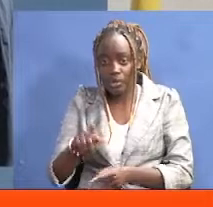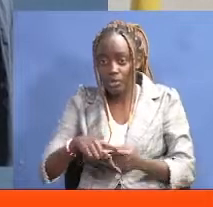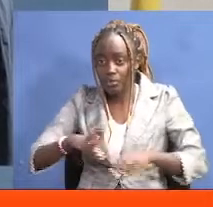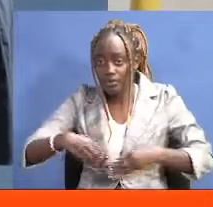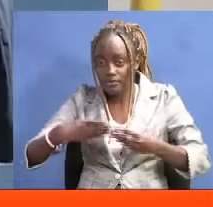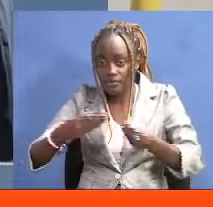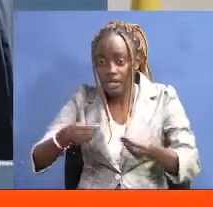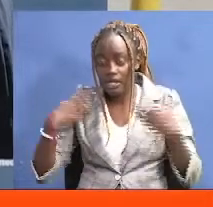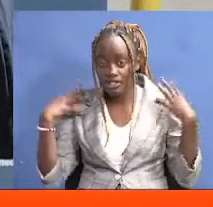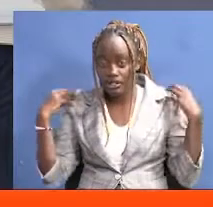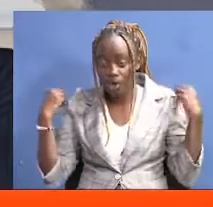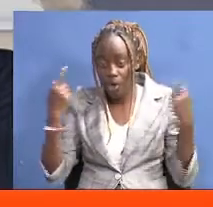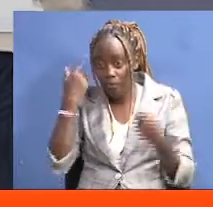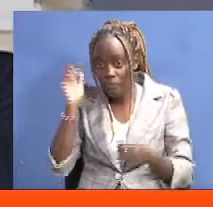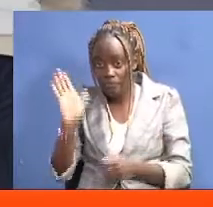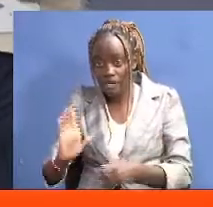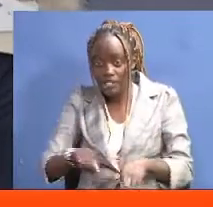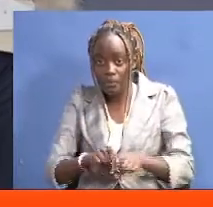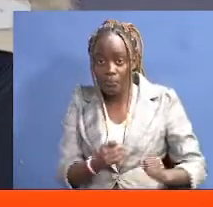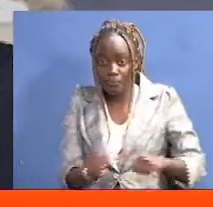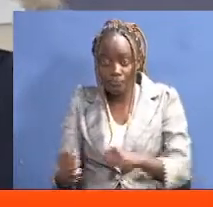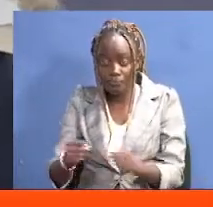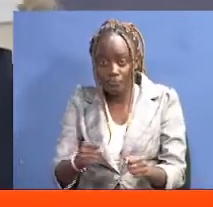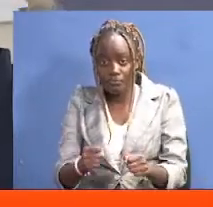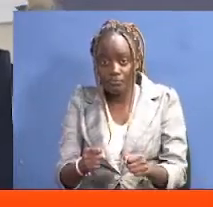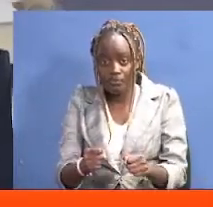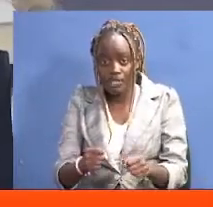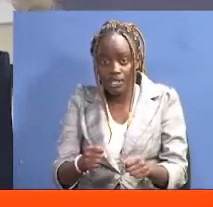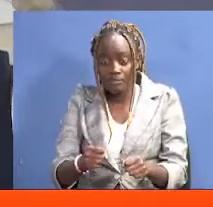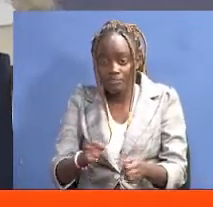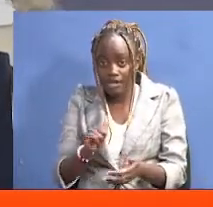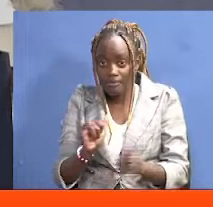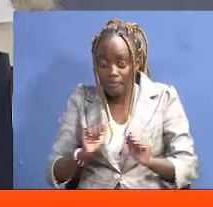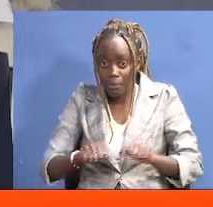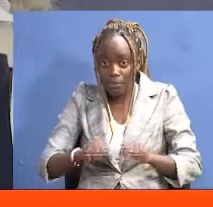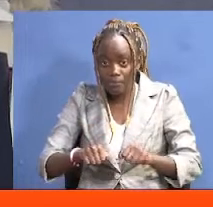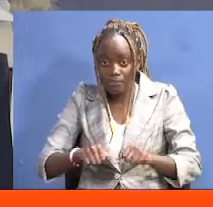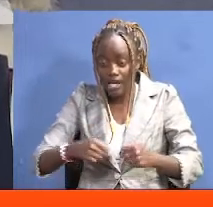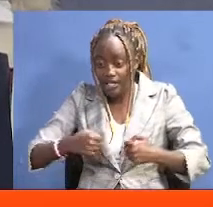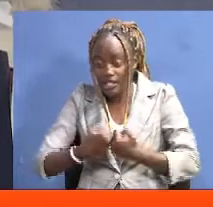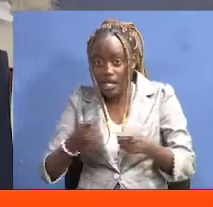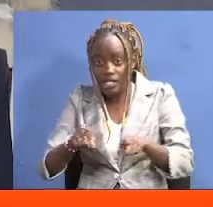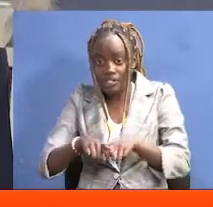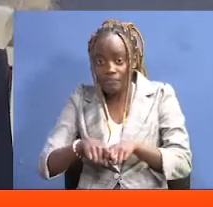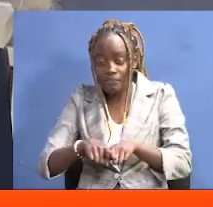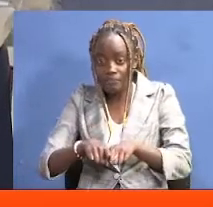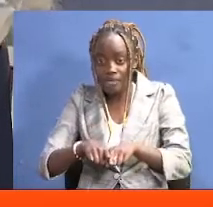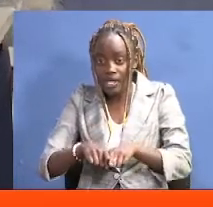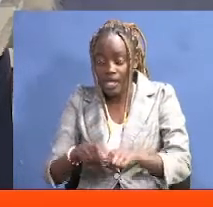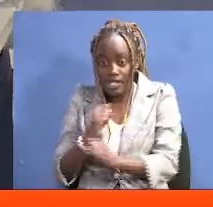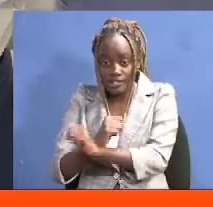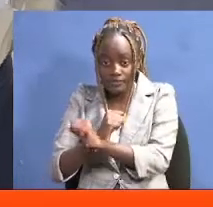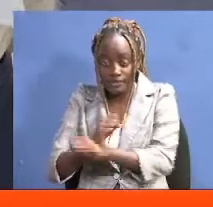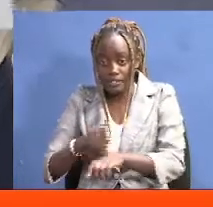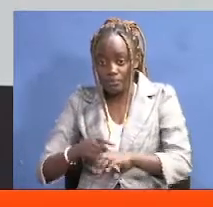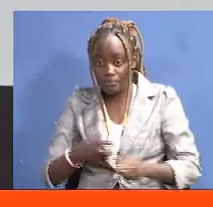provide current training for drivers and border operators to enable them in avoiding accidents and improve transport safety.